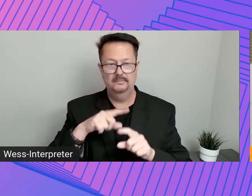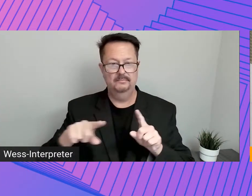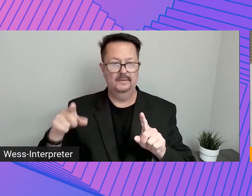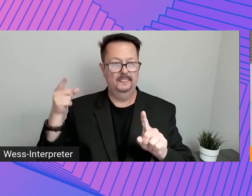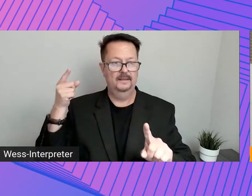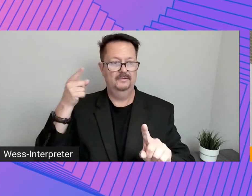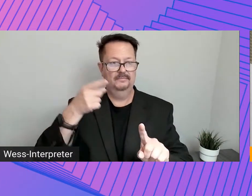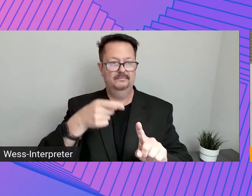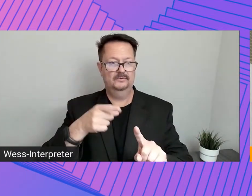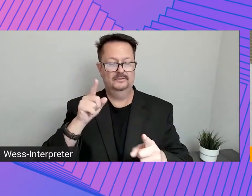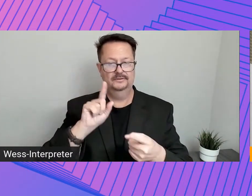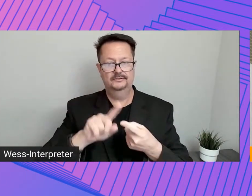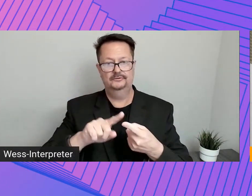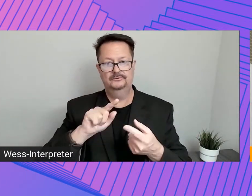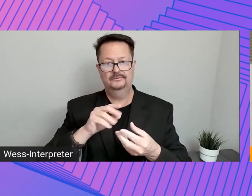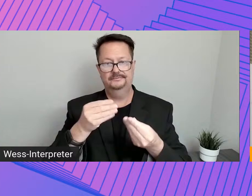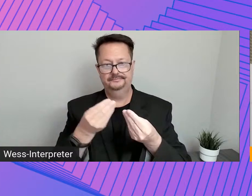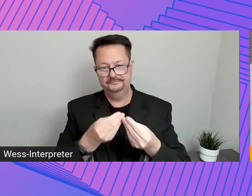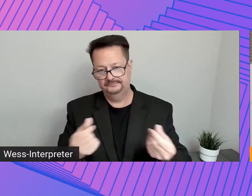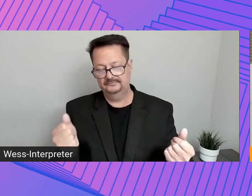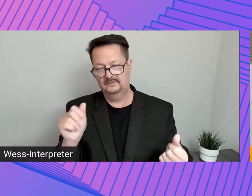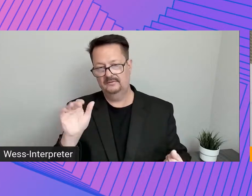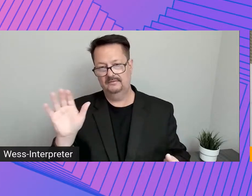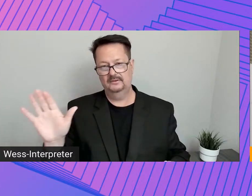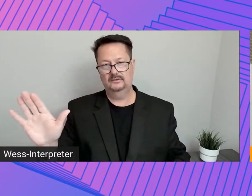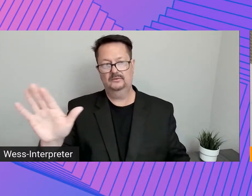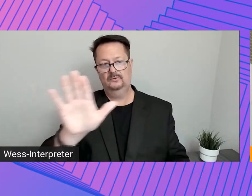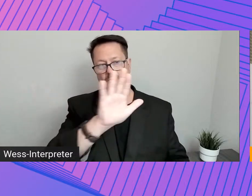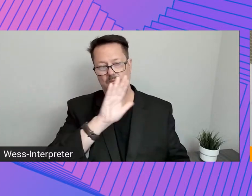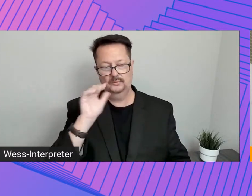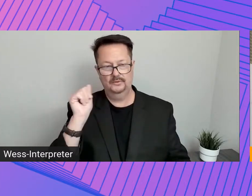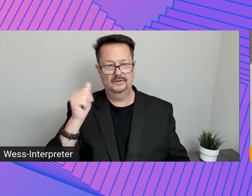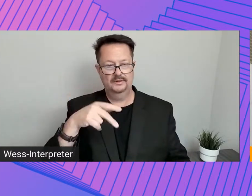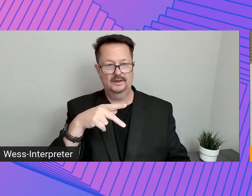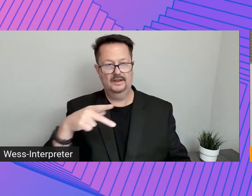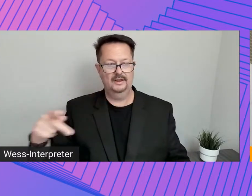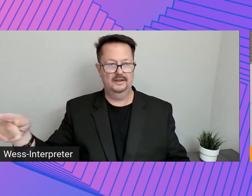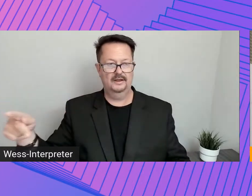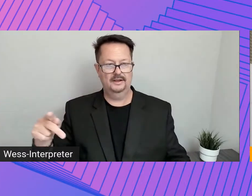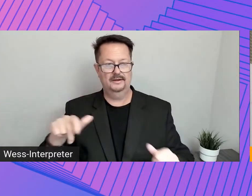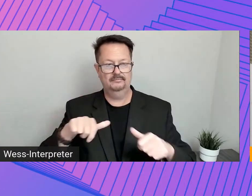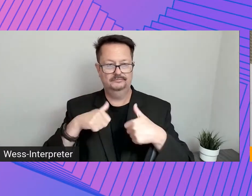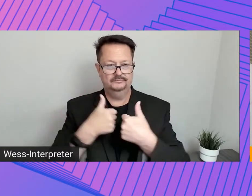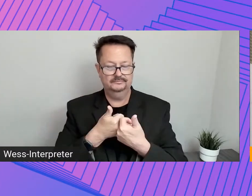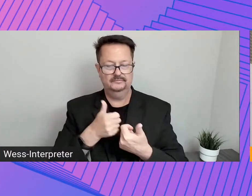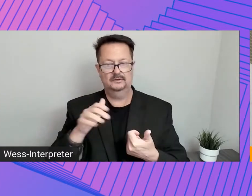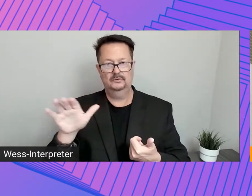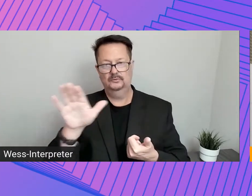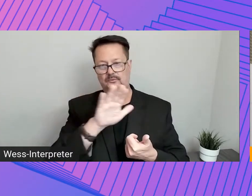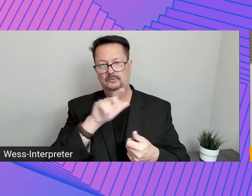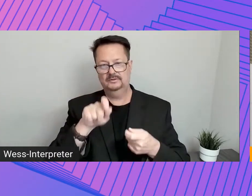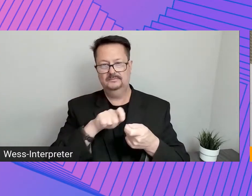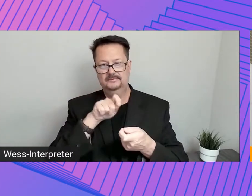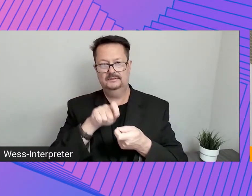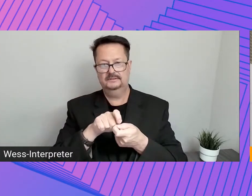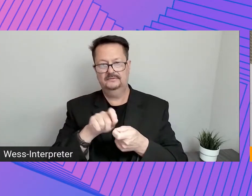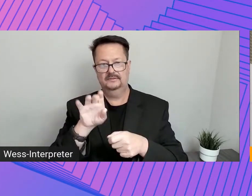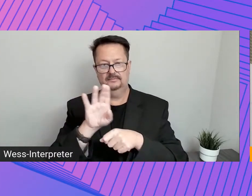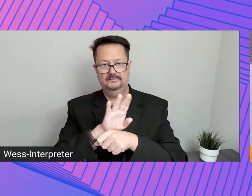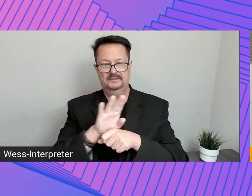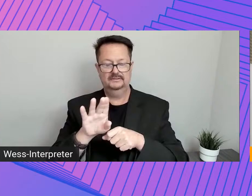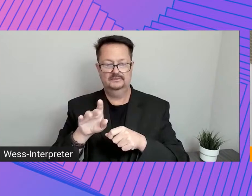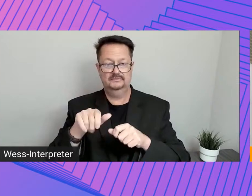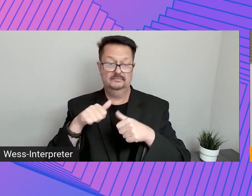able to solve your specific app challenge or your specific business challenge. Are you trying to solve